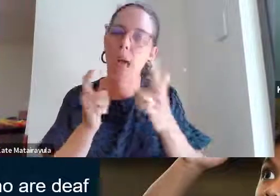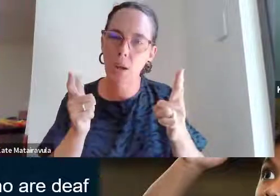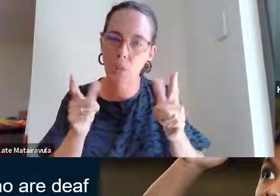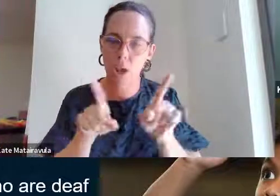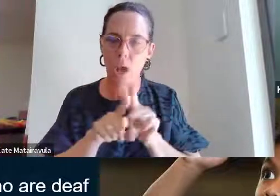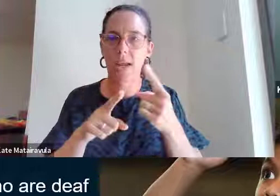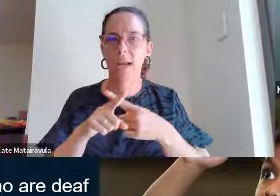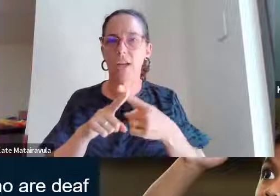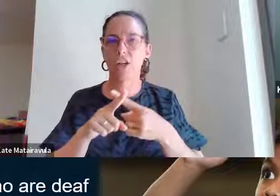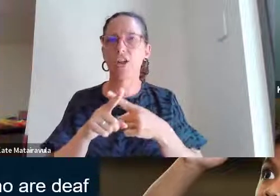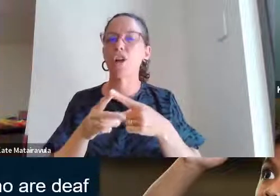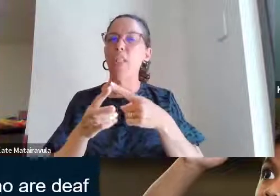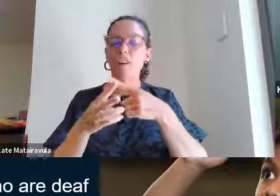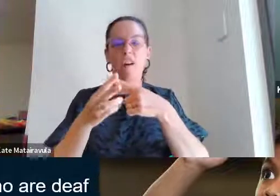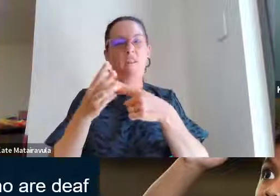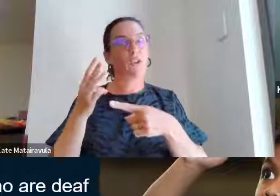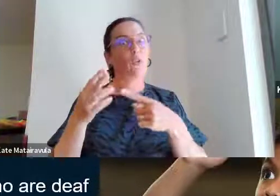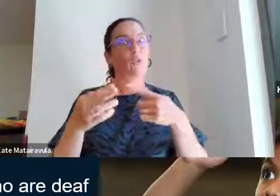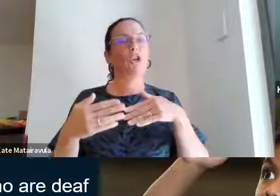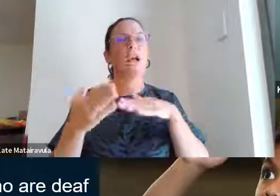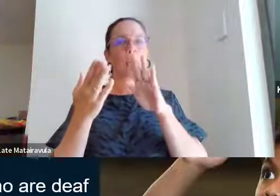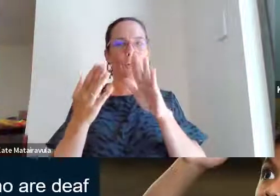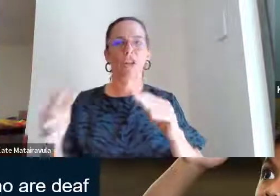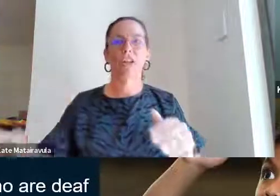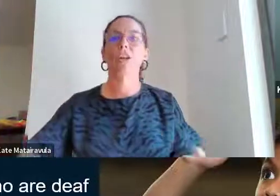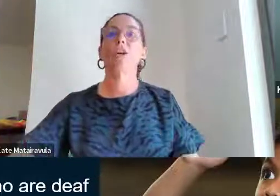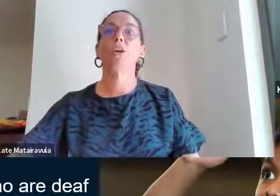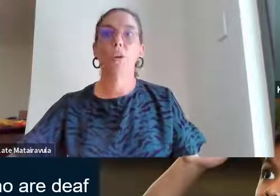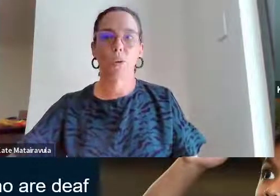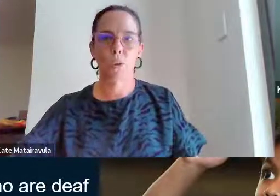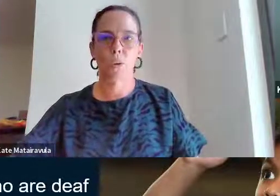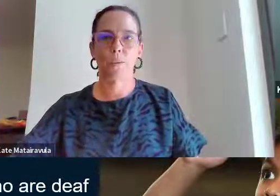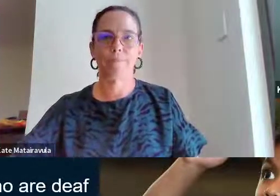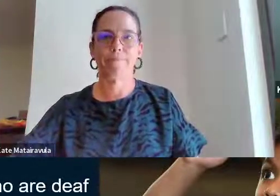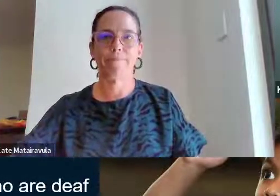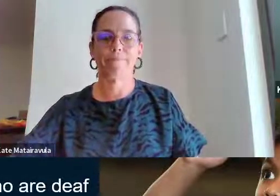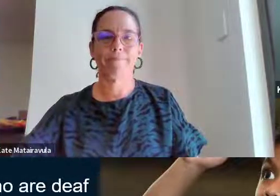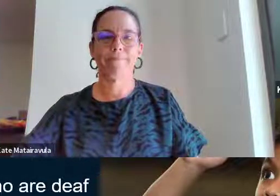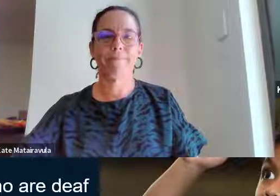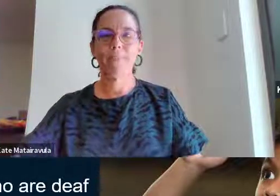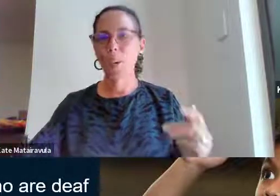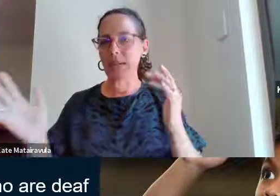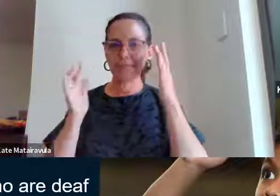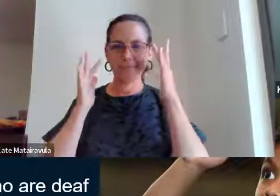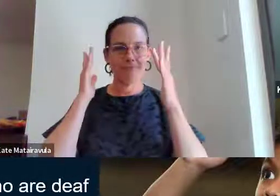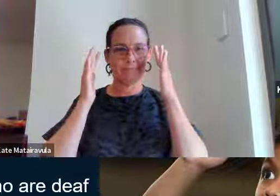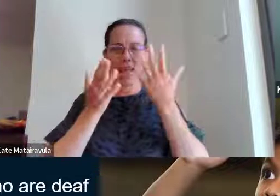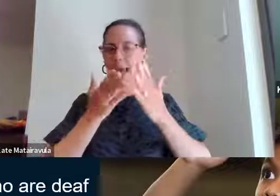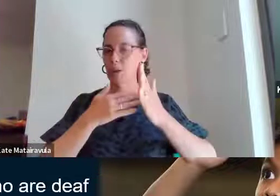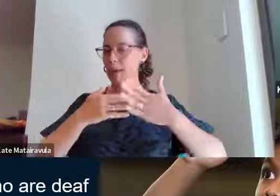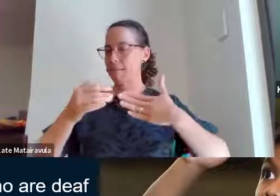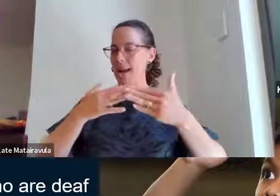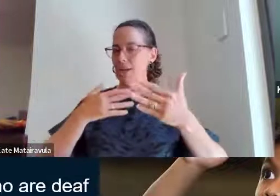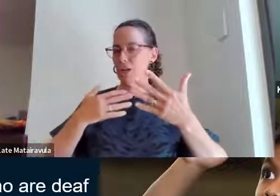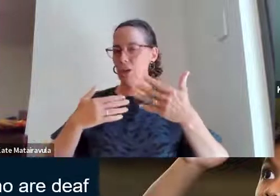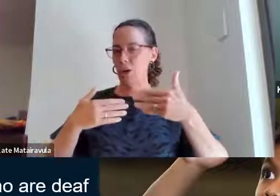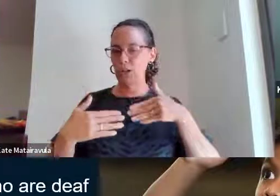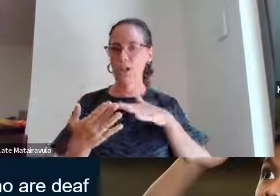that can then be very difficult to learn a second language such as English. So there are a few things that we need to consider about in our